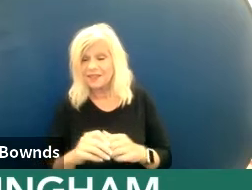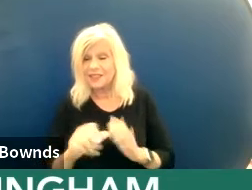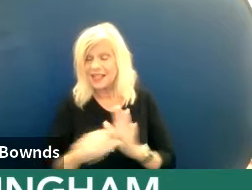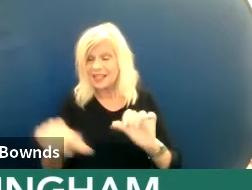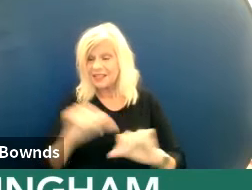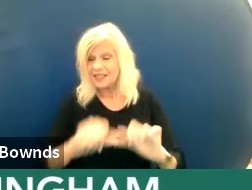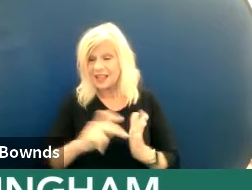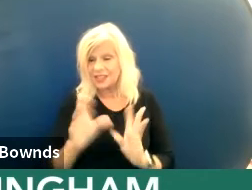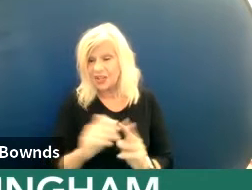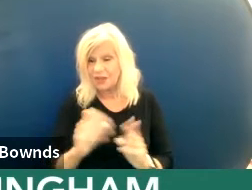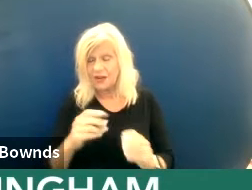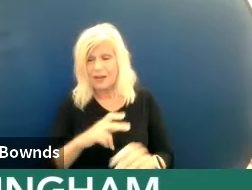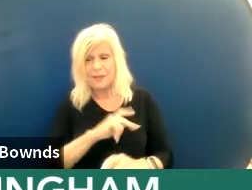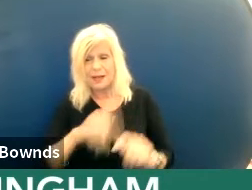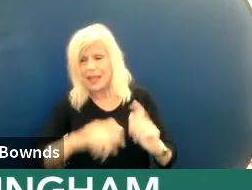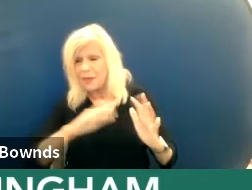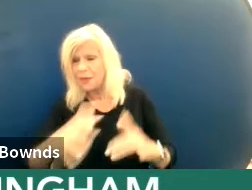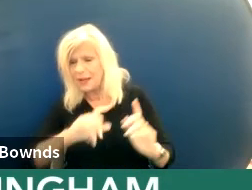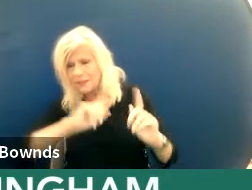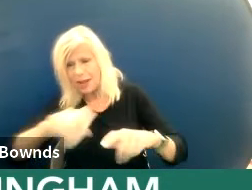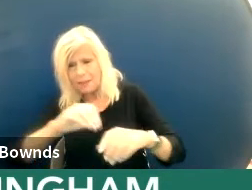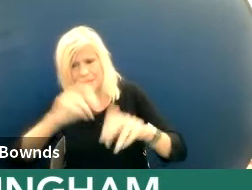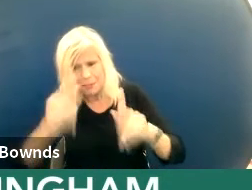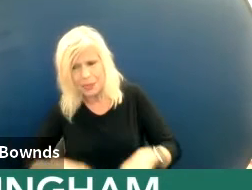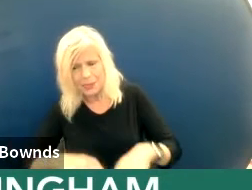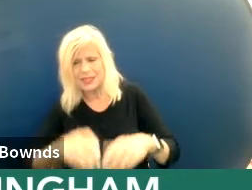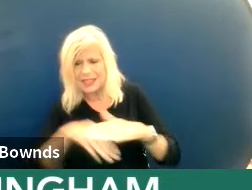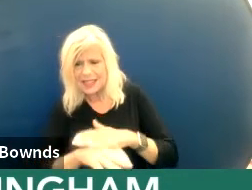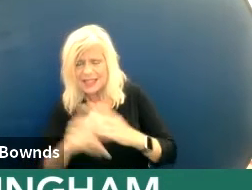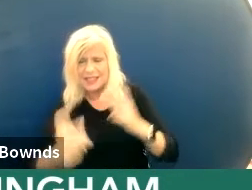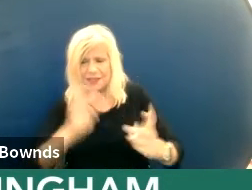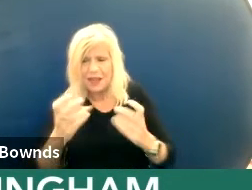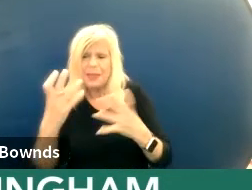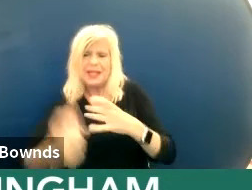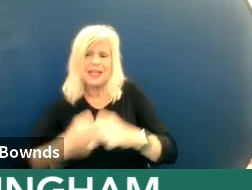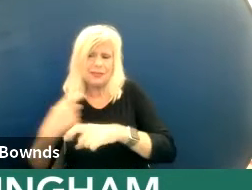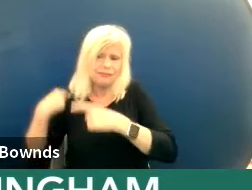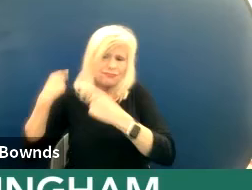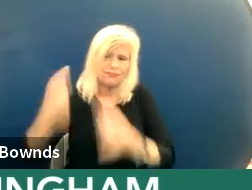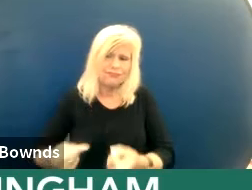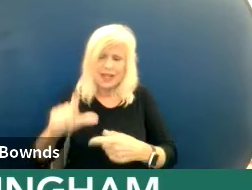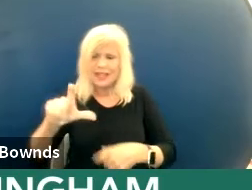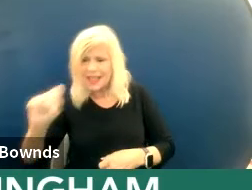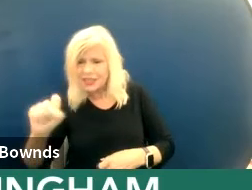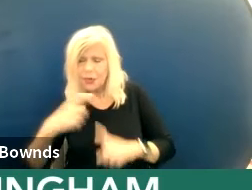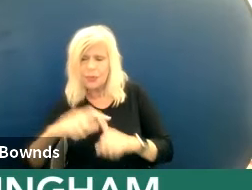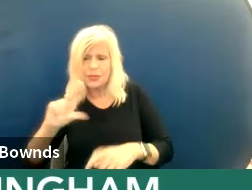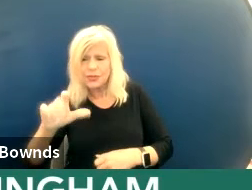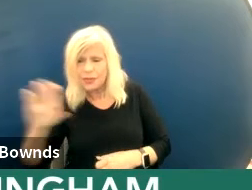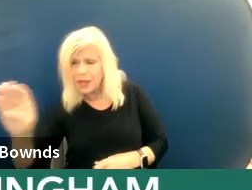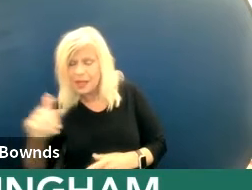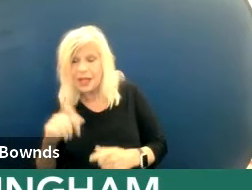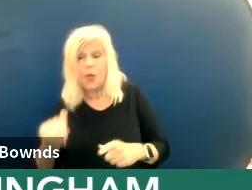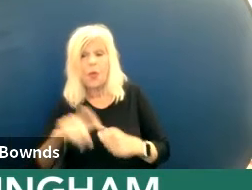I personally cannot wait to come down to visit, as it's been many years since I've been at Lakeshore and UAB. Once the pandemic allows for such